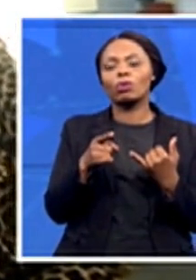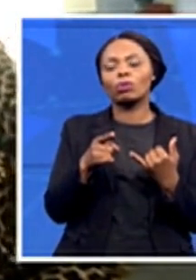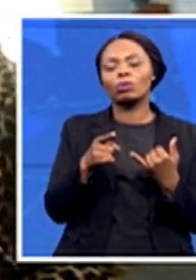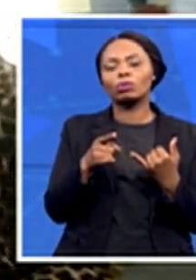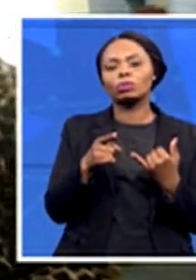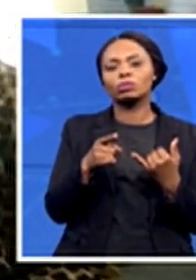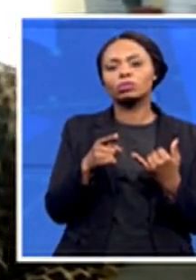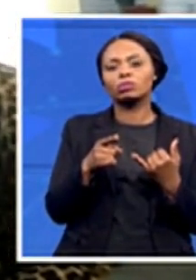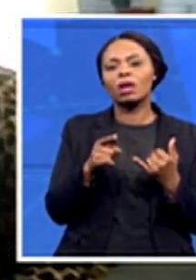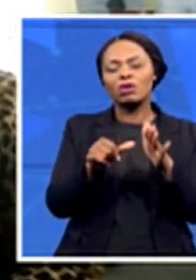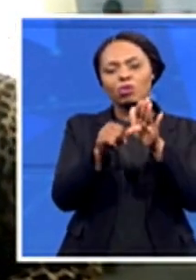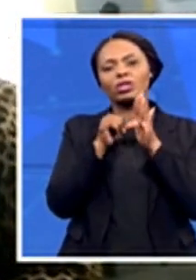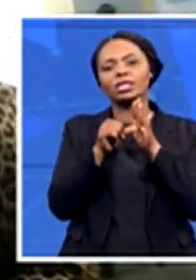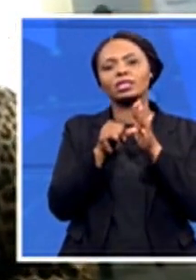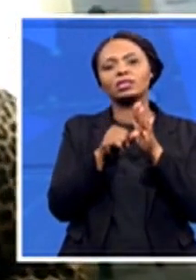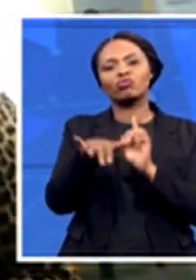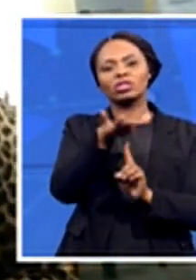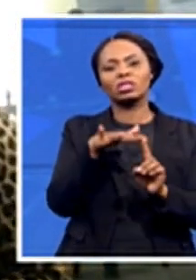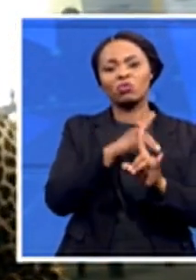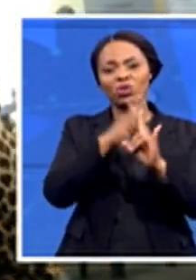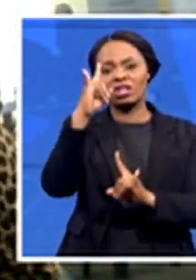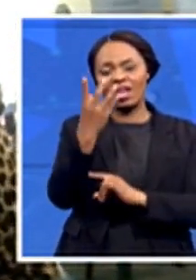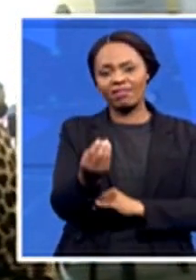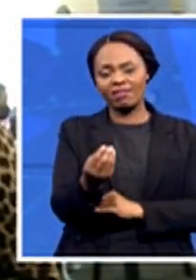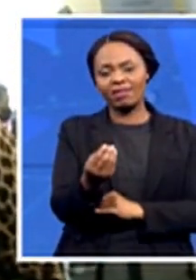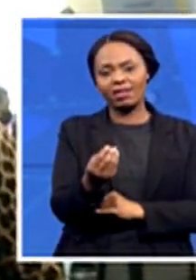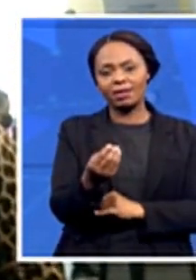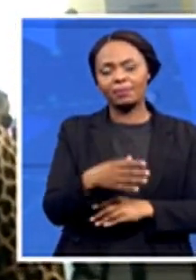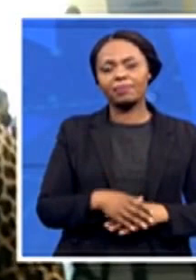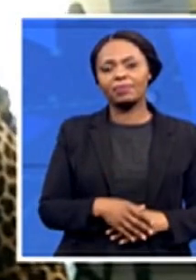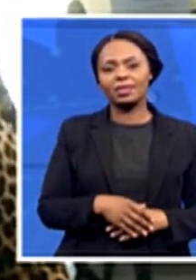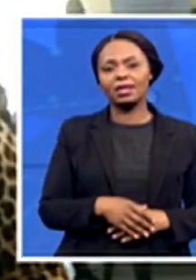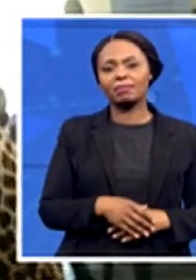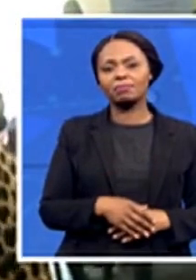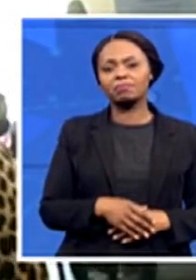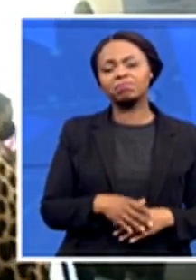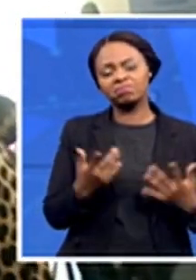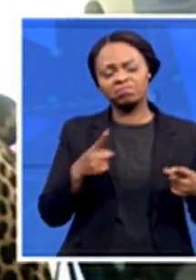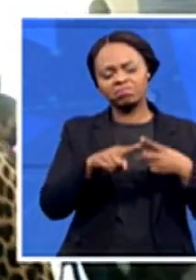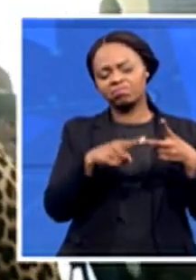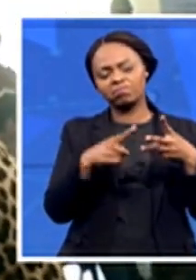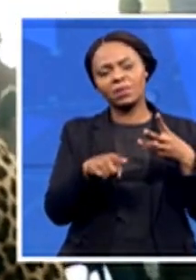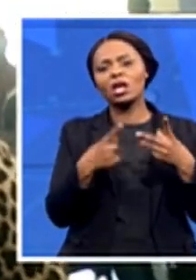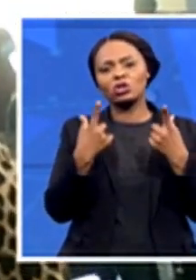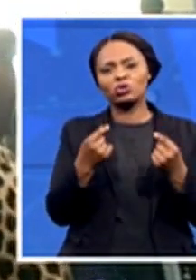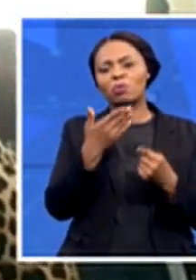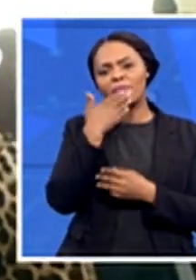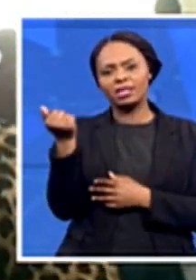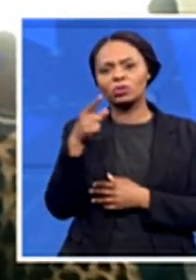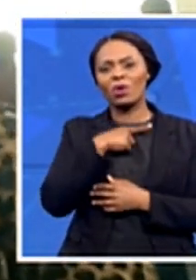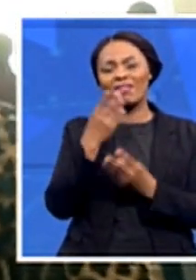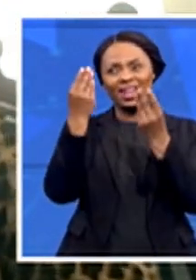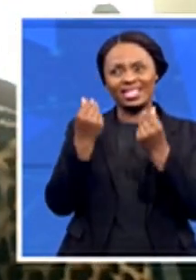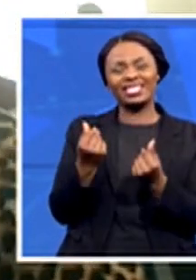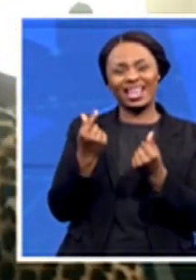far? We may say we are doing our best, understanding the financial constraints we are at, as you all know, that we are